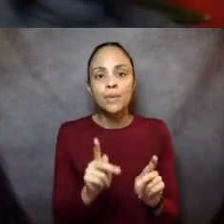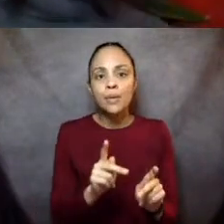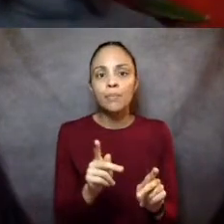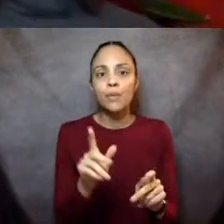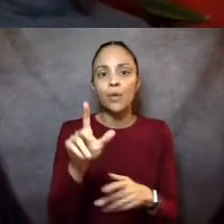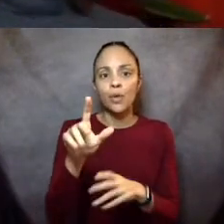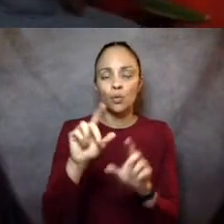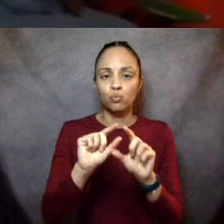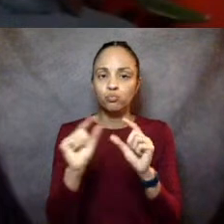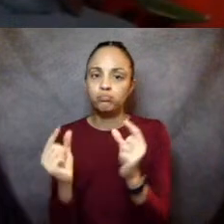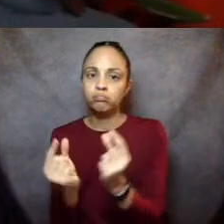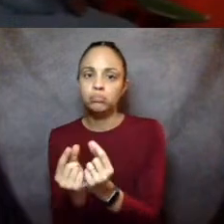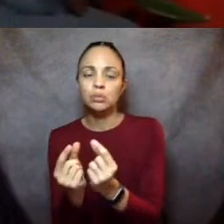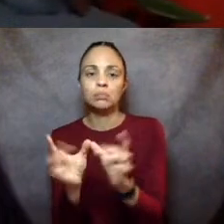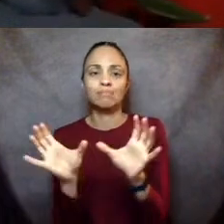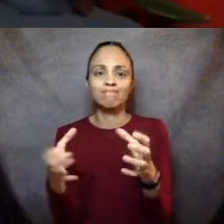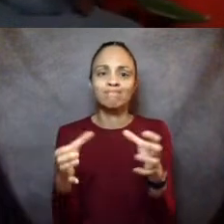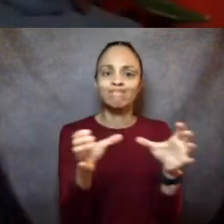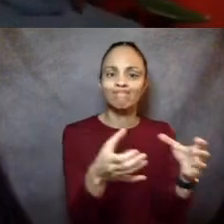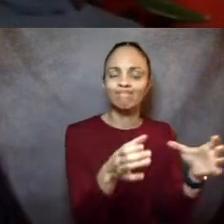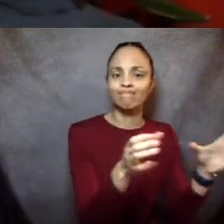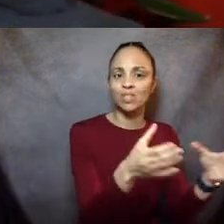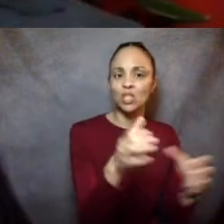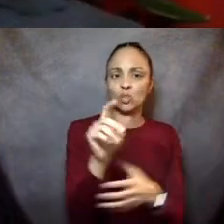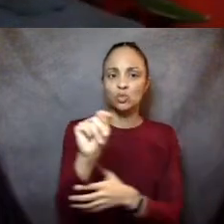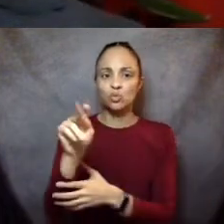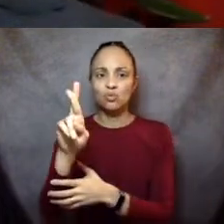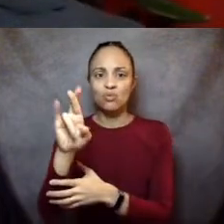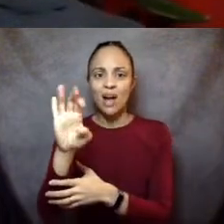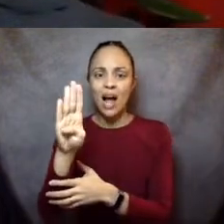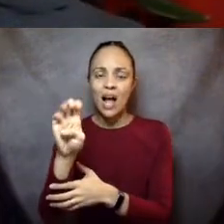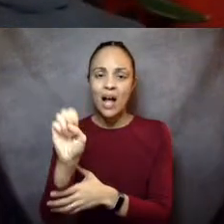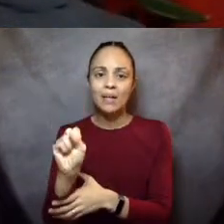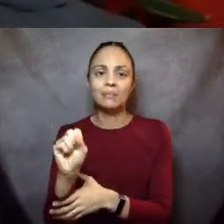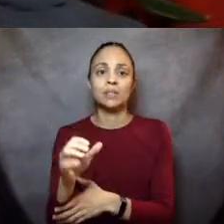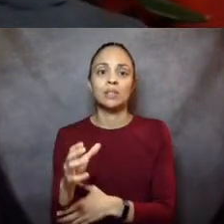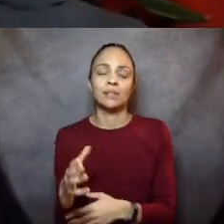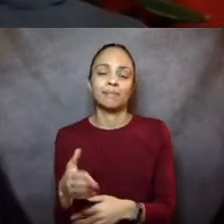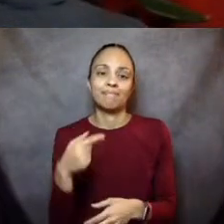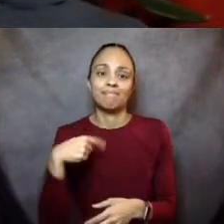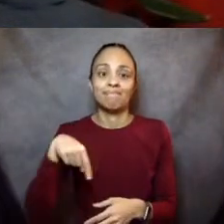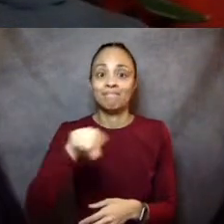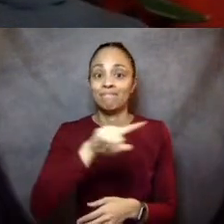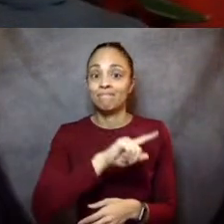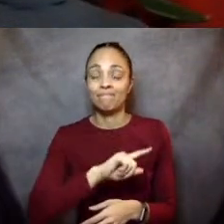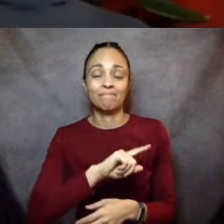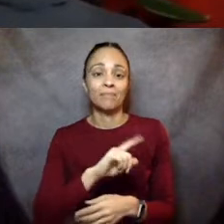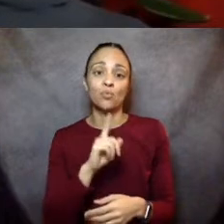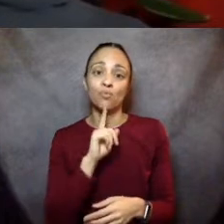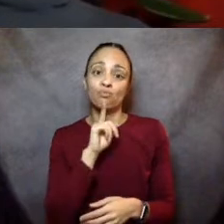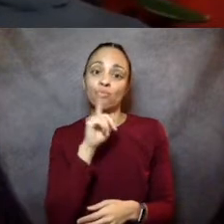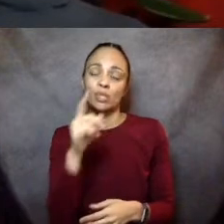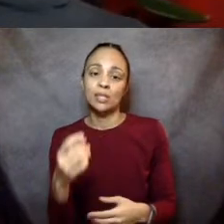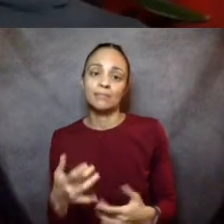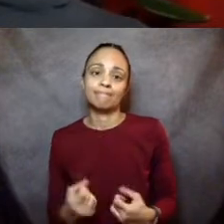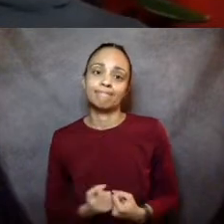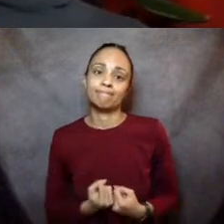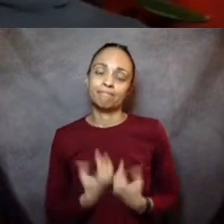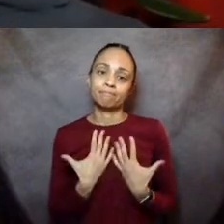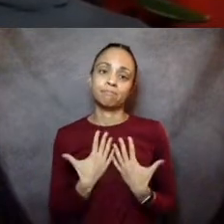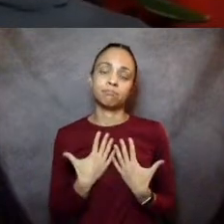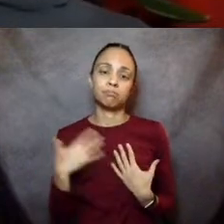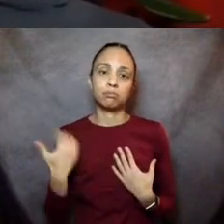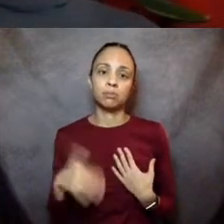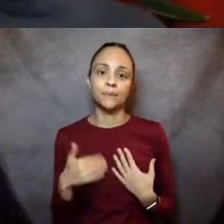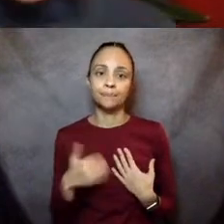the spirits of the lands that have given me so much. My cup runneth over. My name